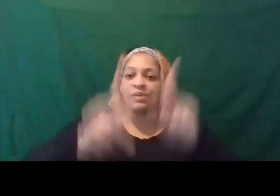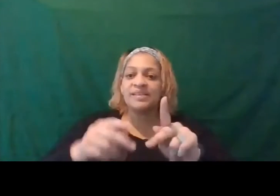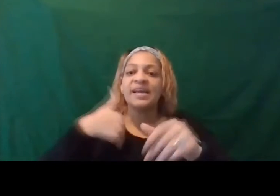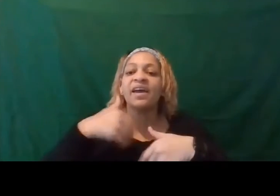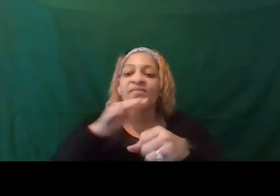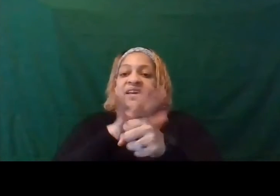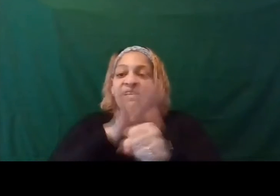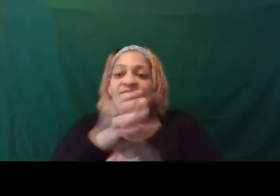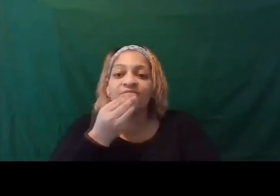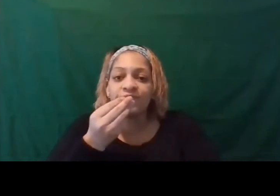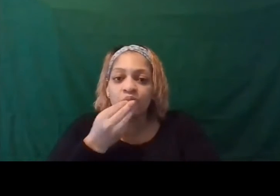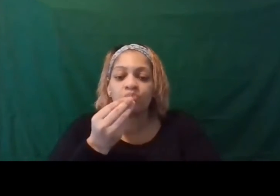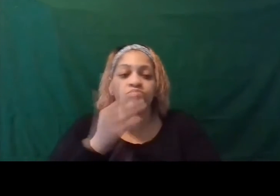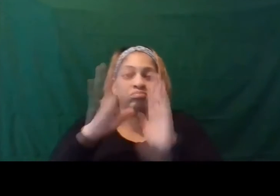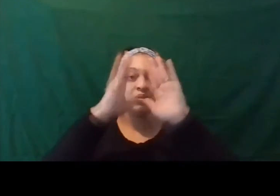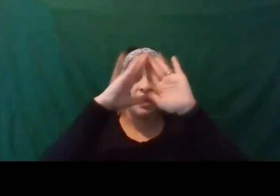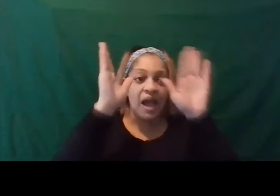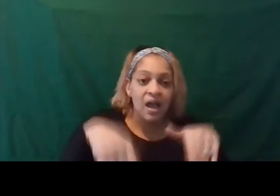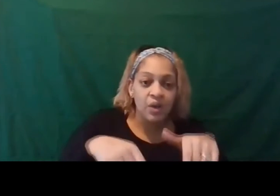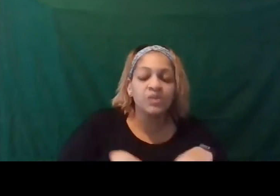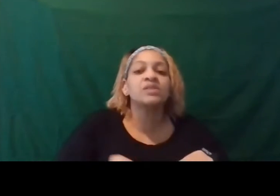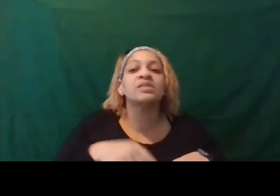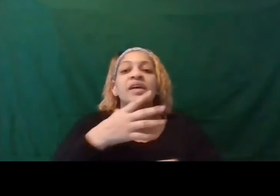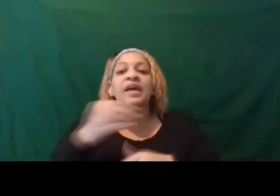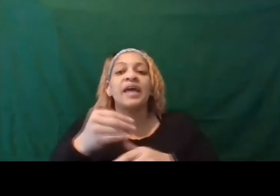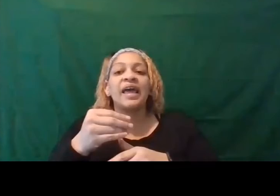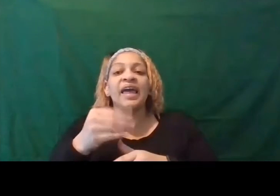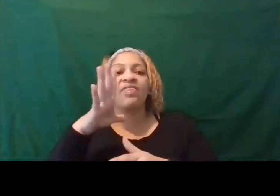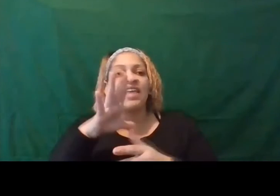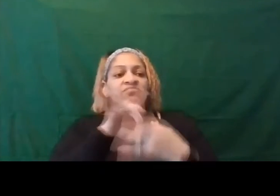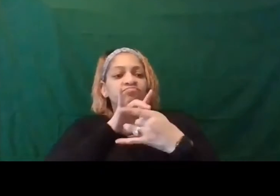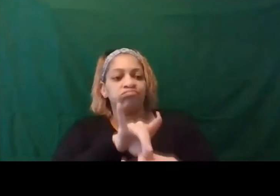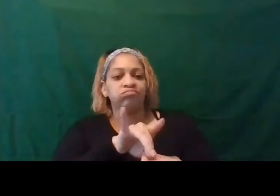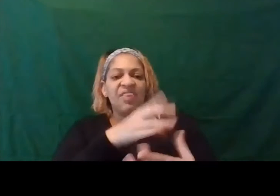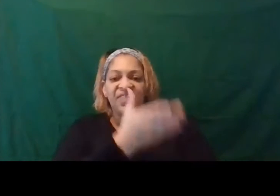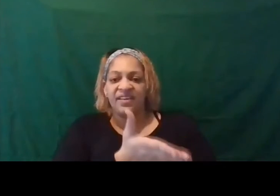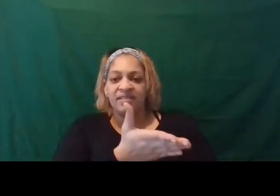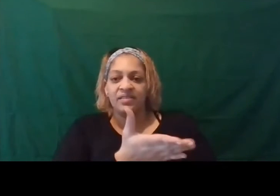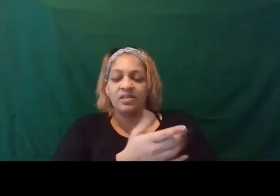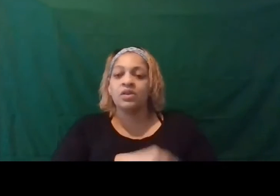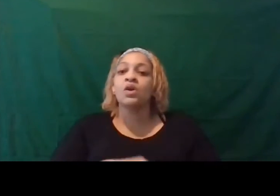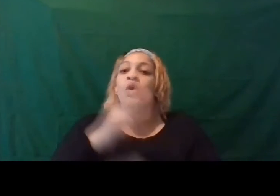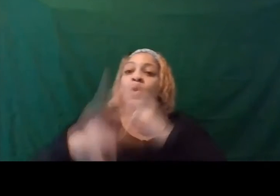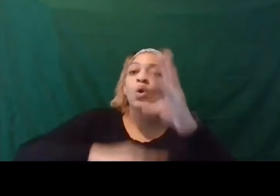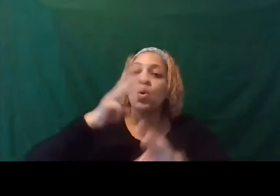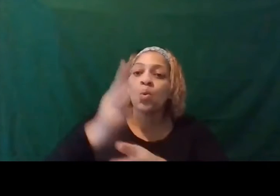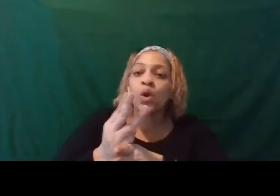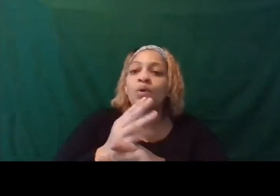food, a home, and a sense of belonging. A world of peace and